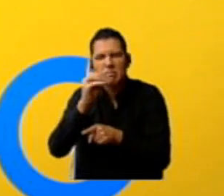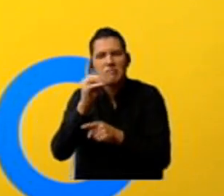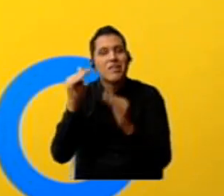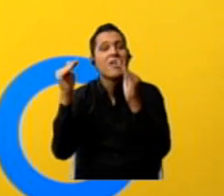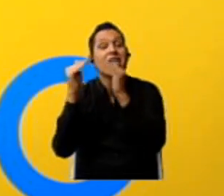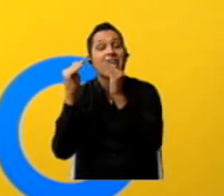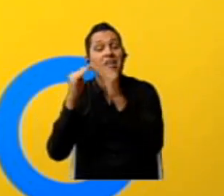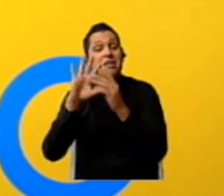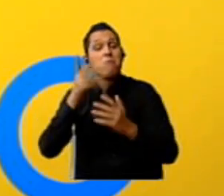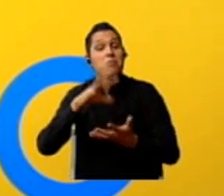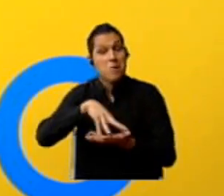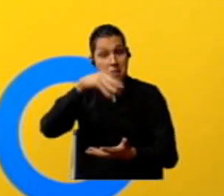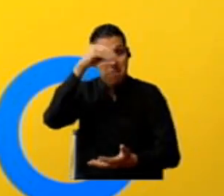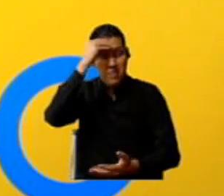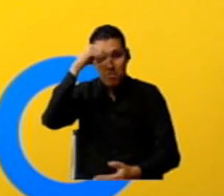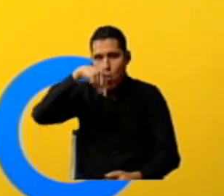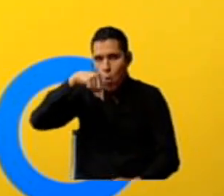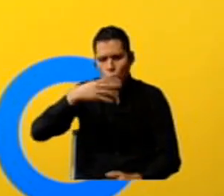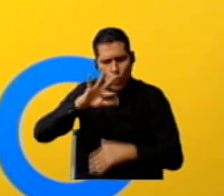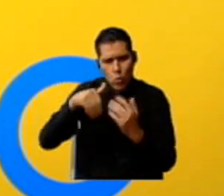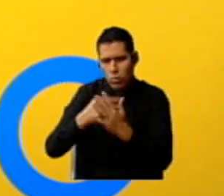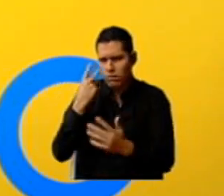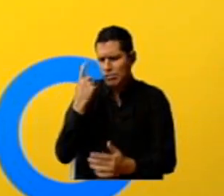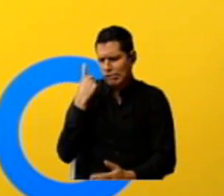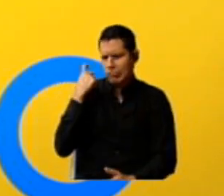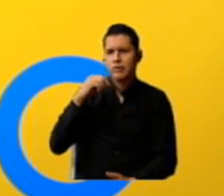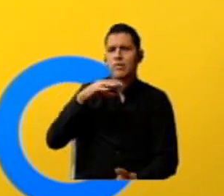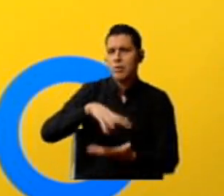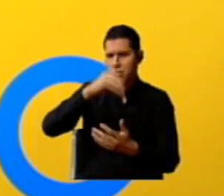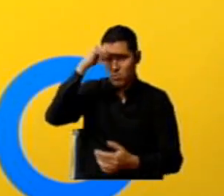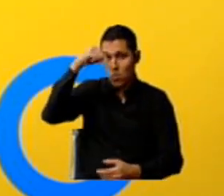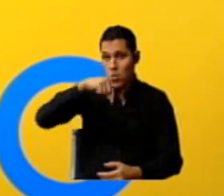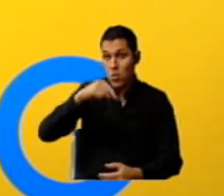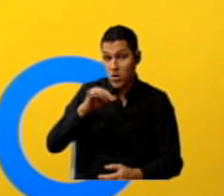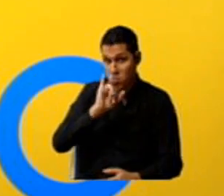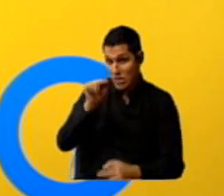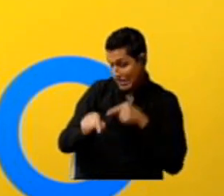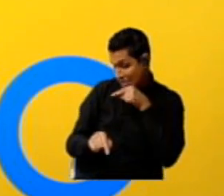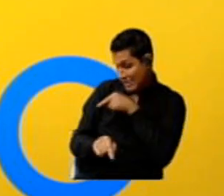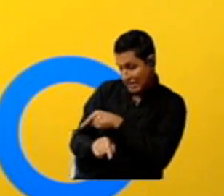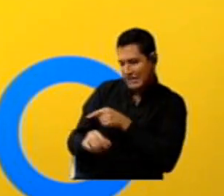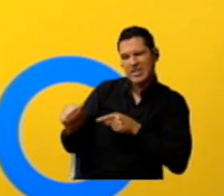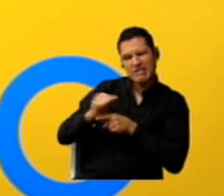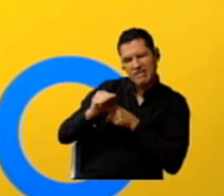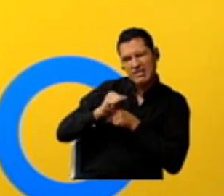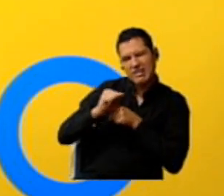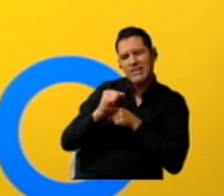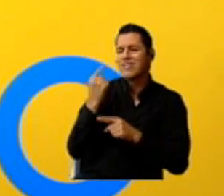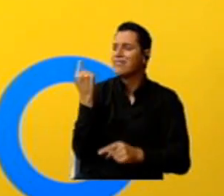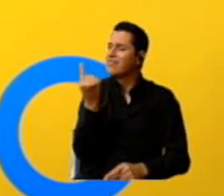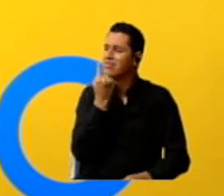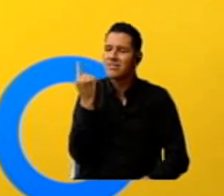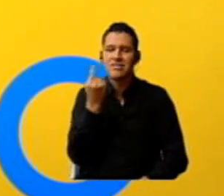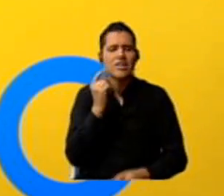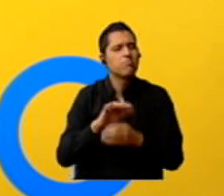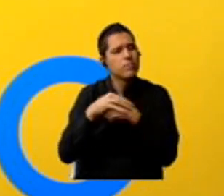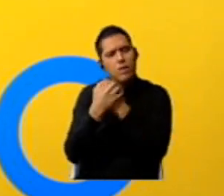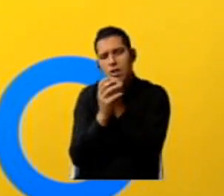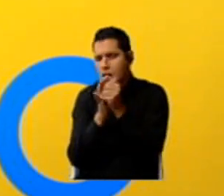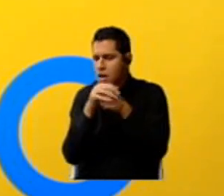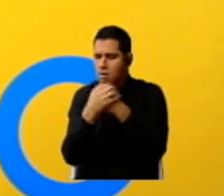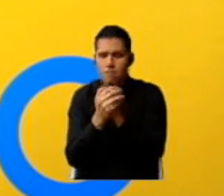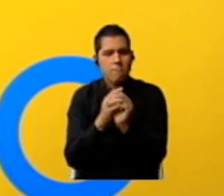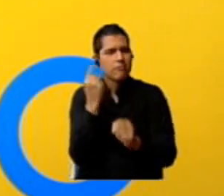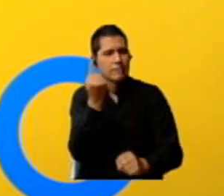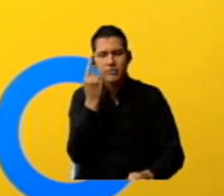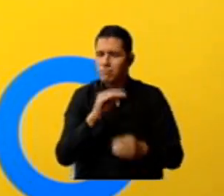learned today. Remember to wash your hands like Charlotte. She's always washing her hands.